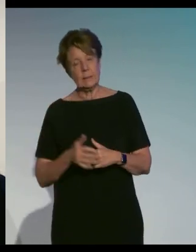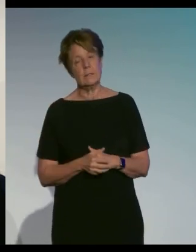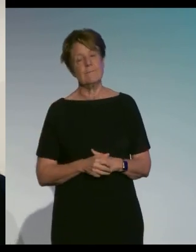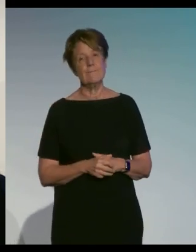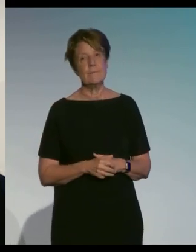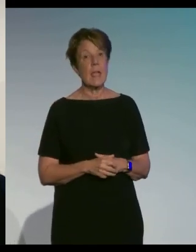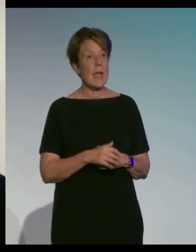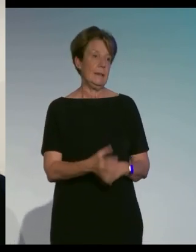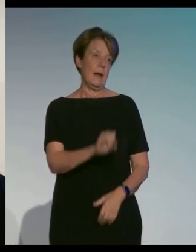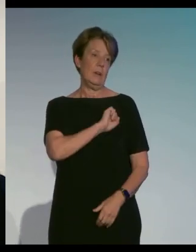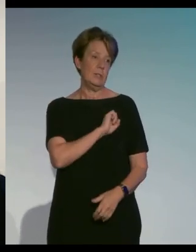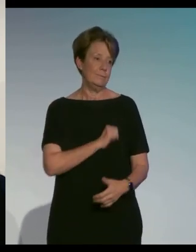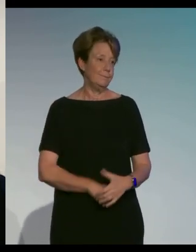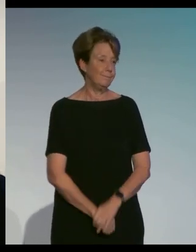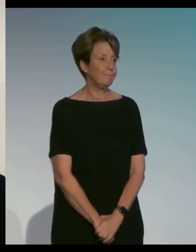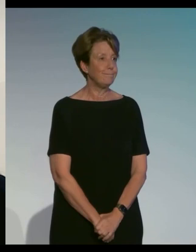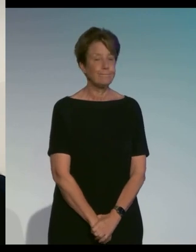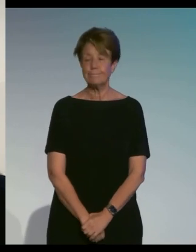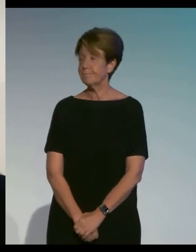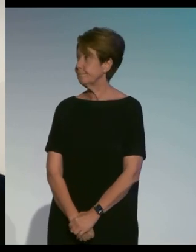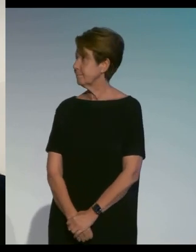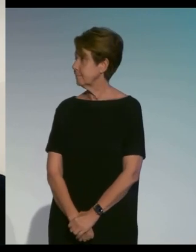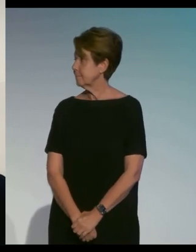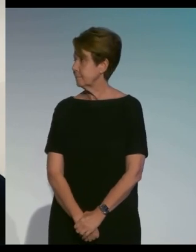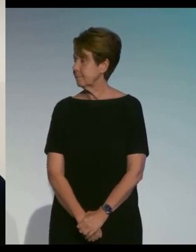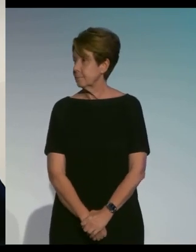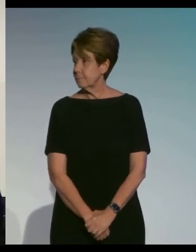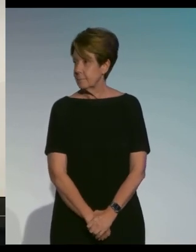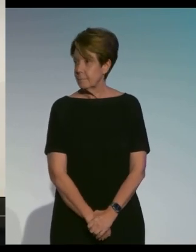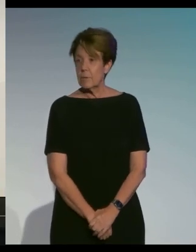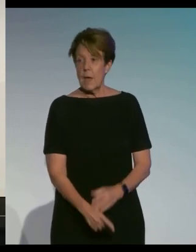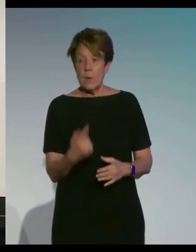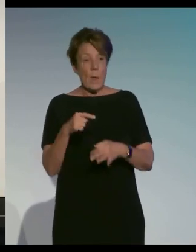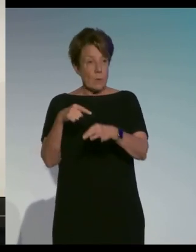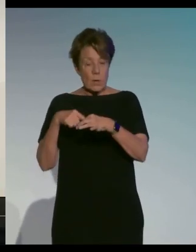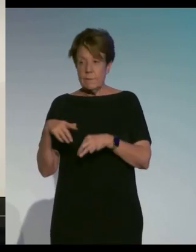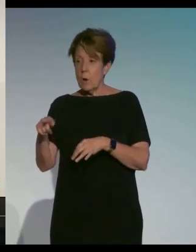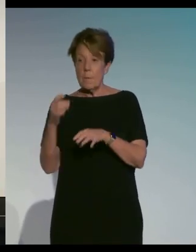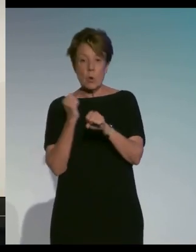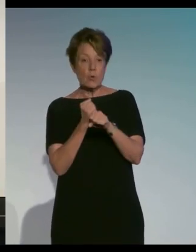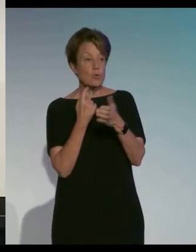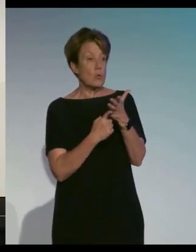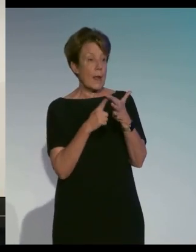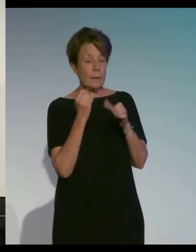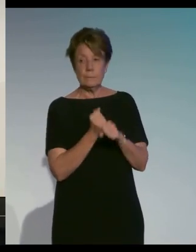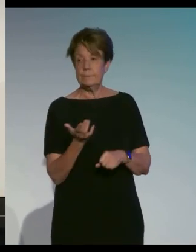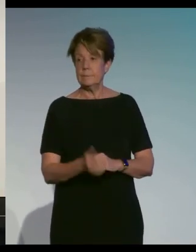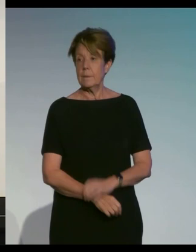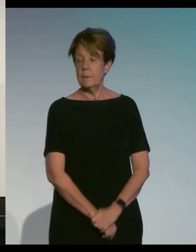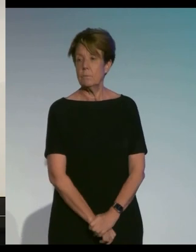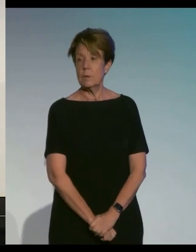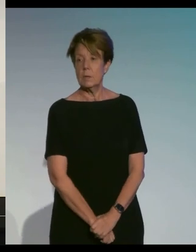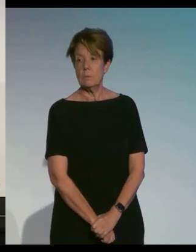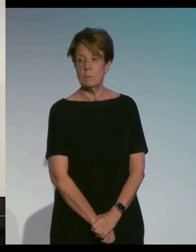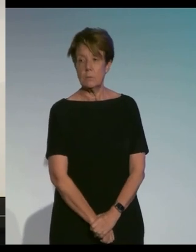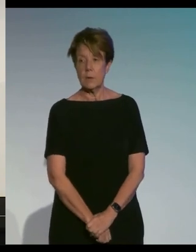it requires courage. Thank you, Michael. I think we've got a question from Greg here, so I'm just going to see Greg.